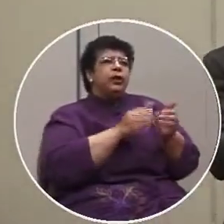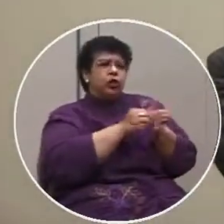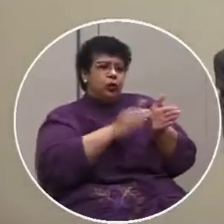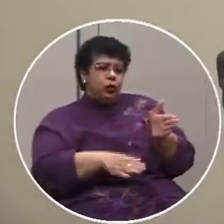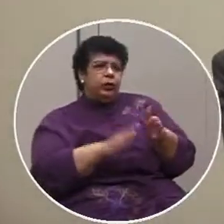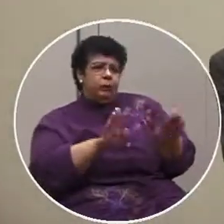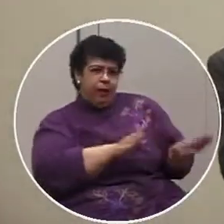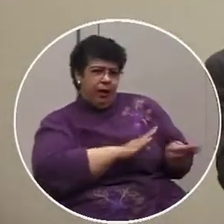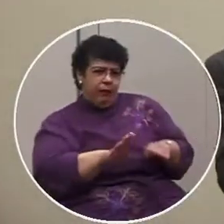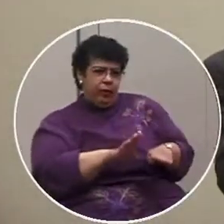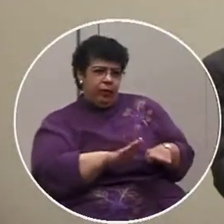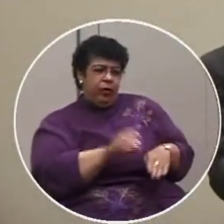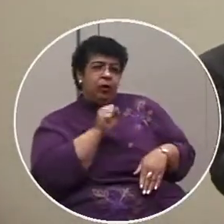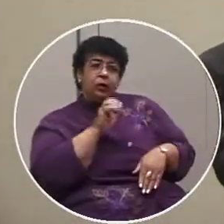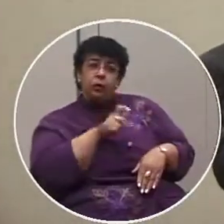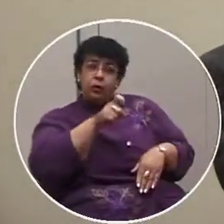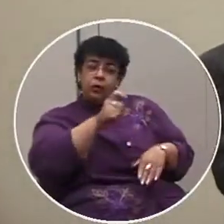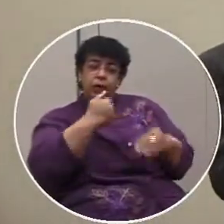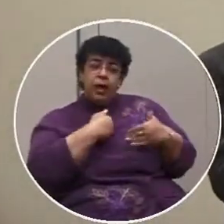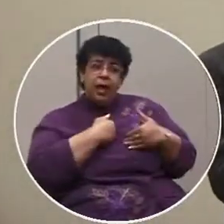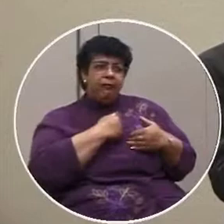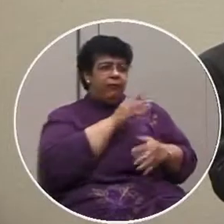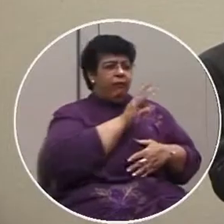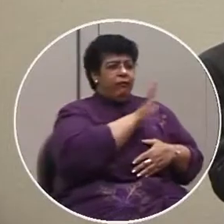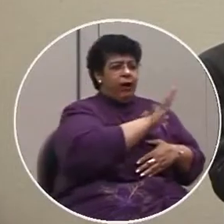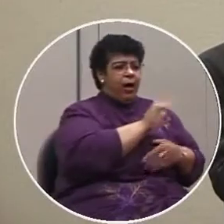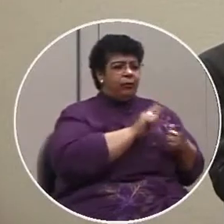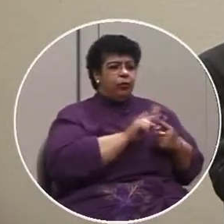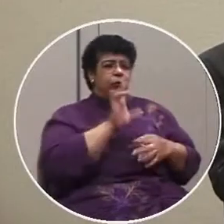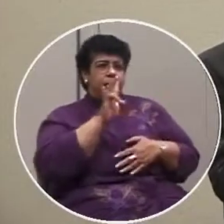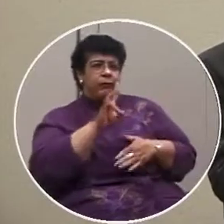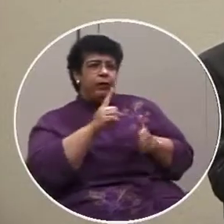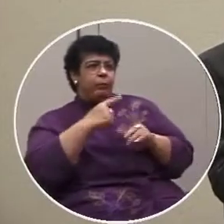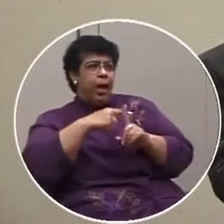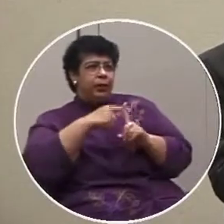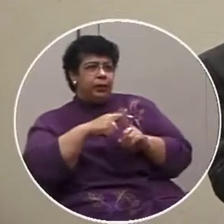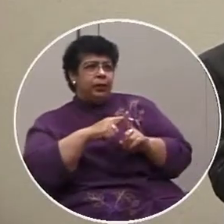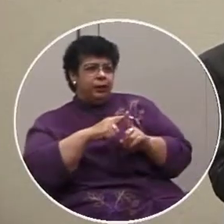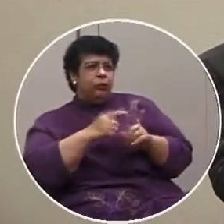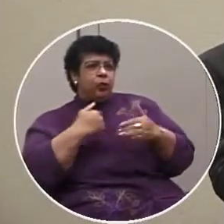that you need to have 5 to 7 positives for every negative interaction with a student, correct?